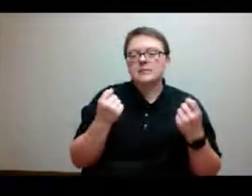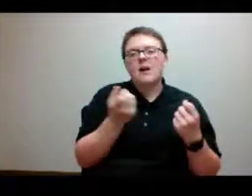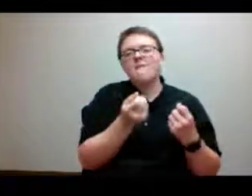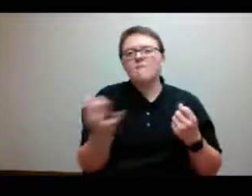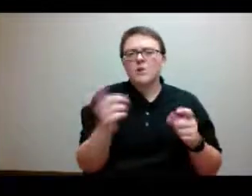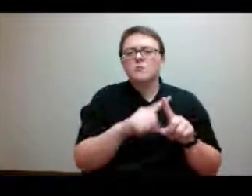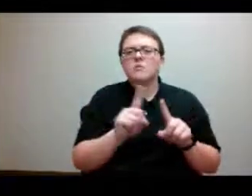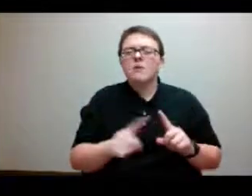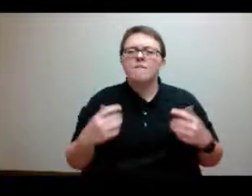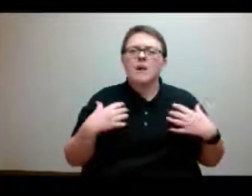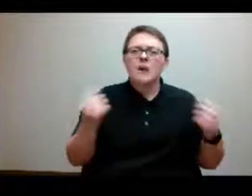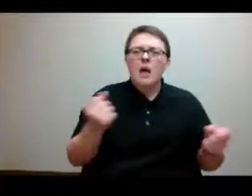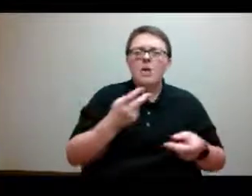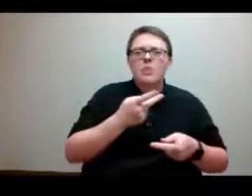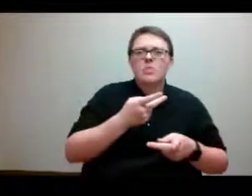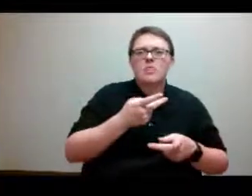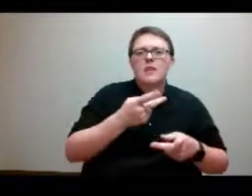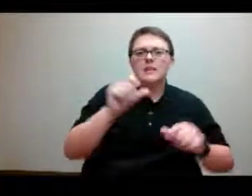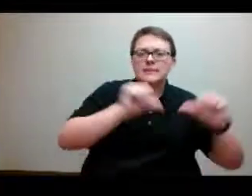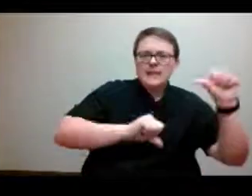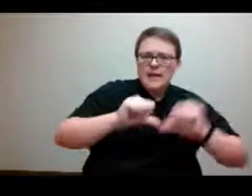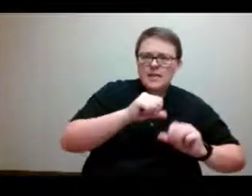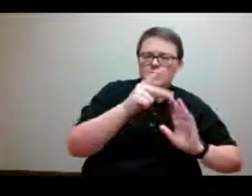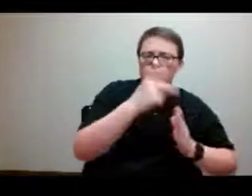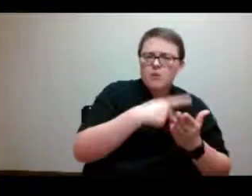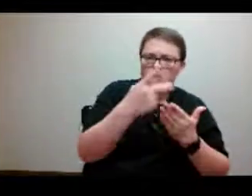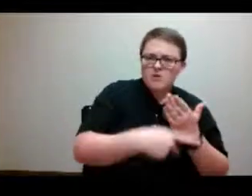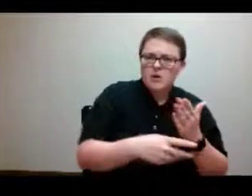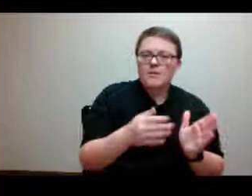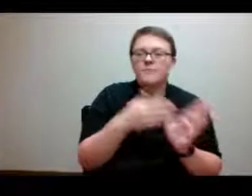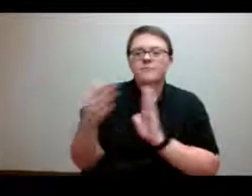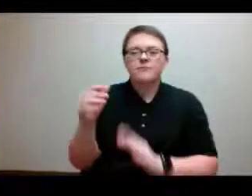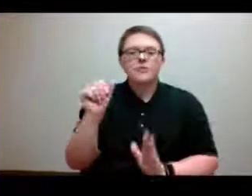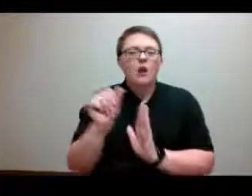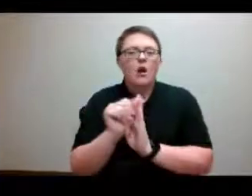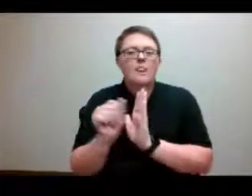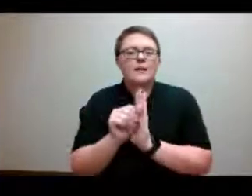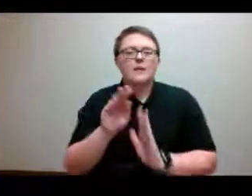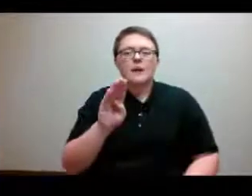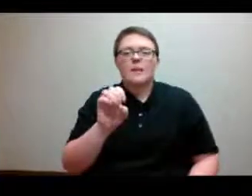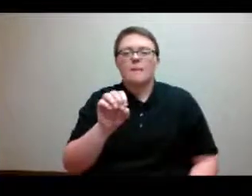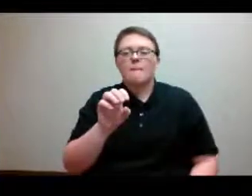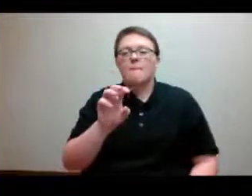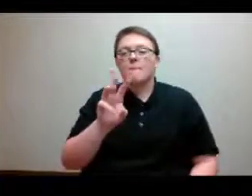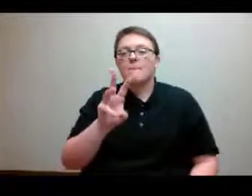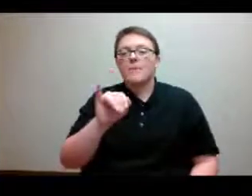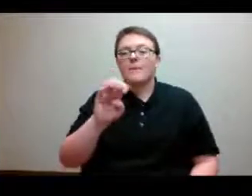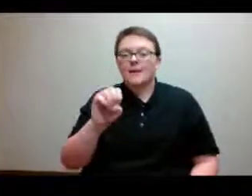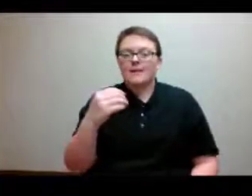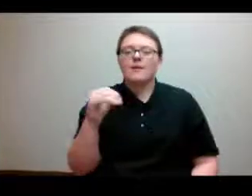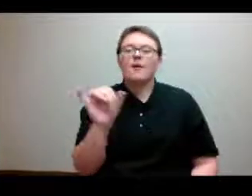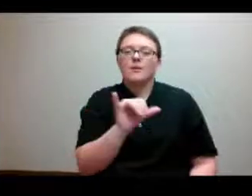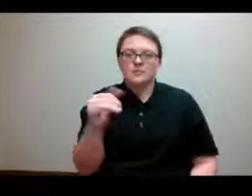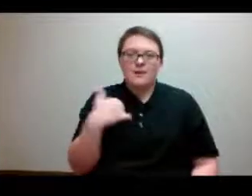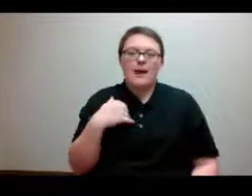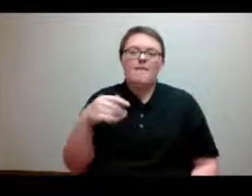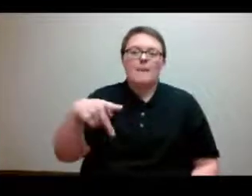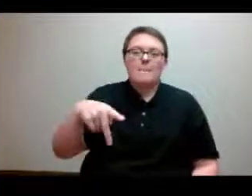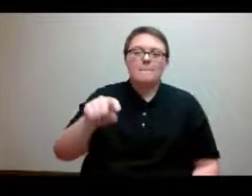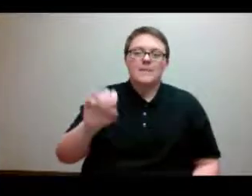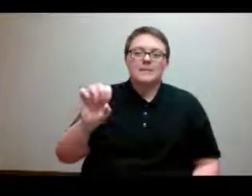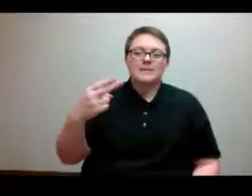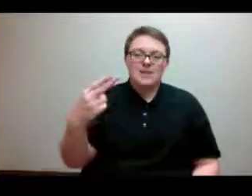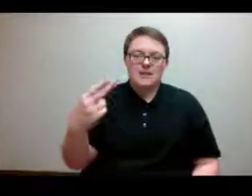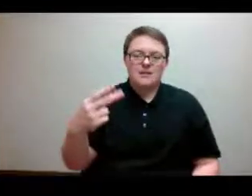science programs, and Arlington Bowie is also going to have a P-TECH program. And so we're going to be in